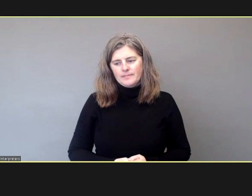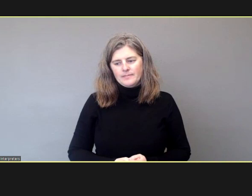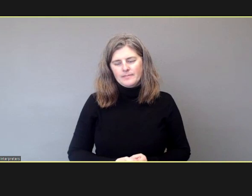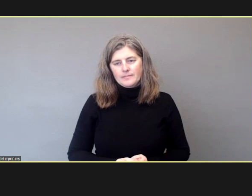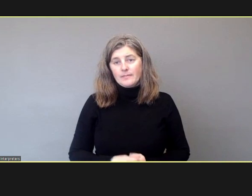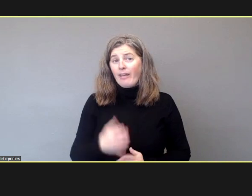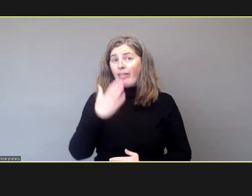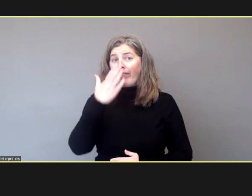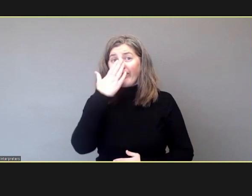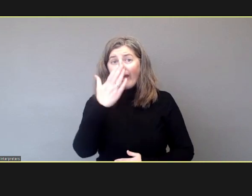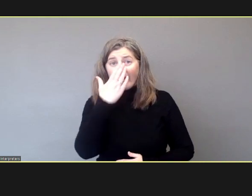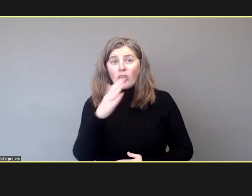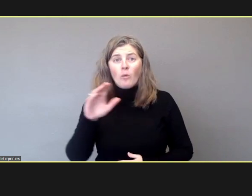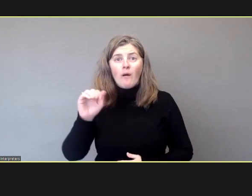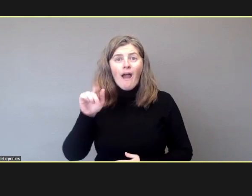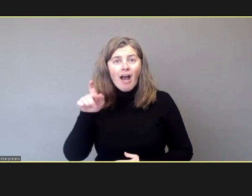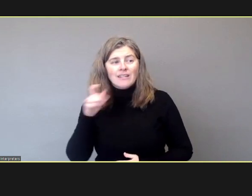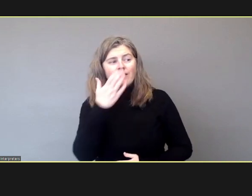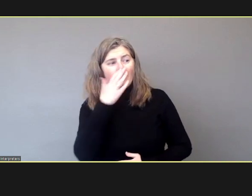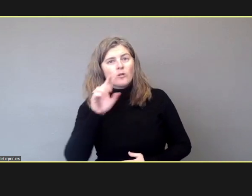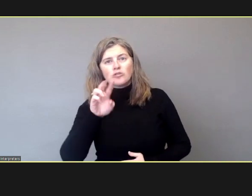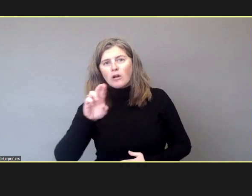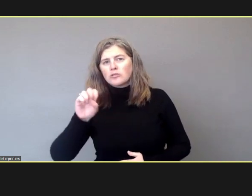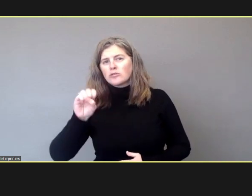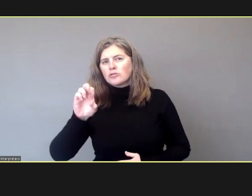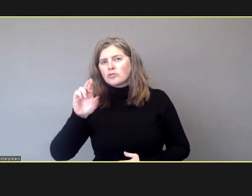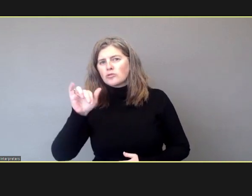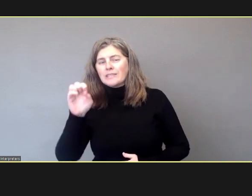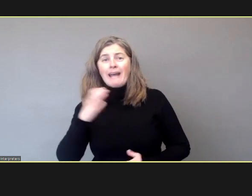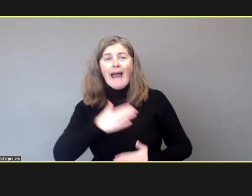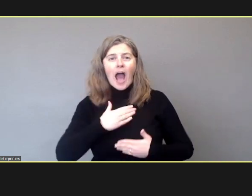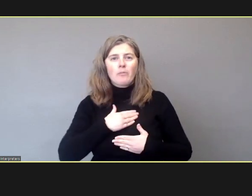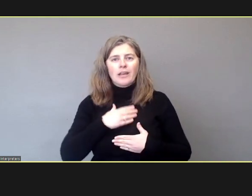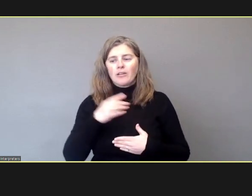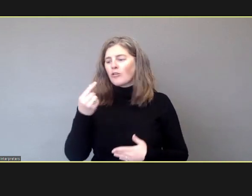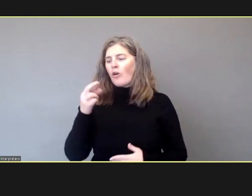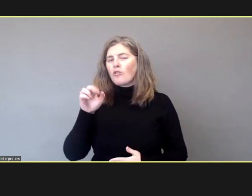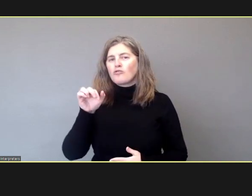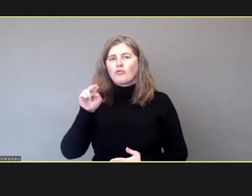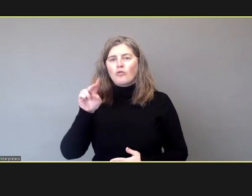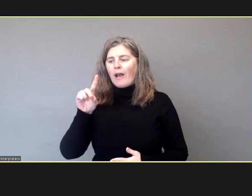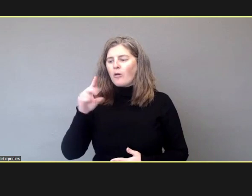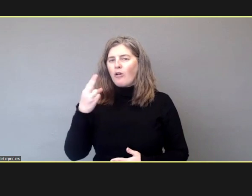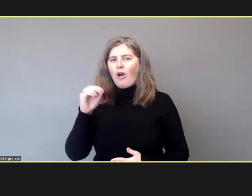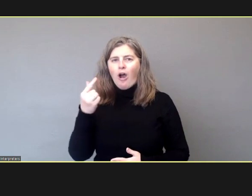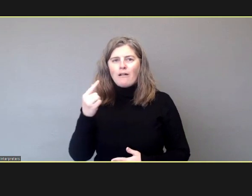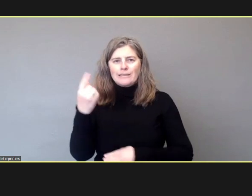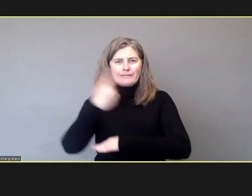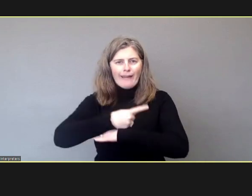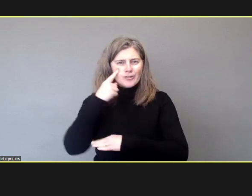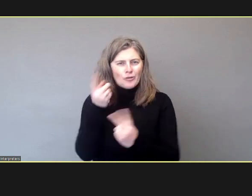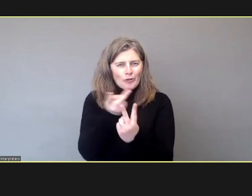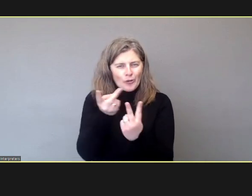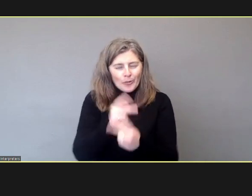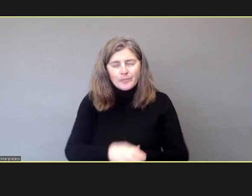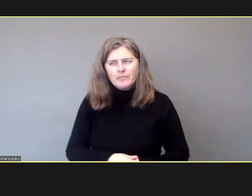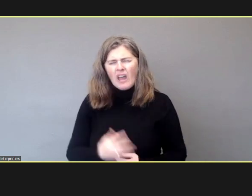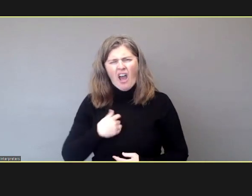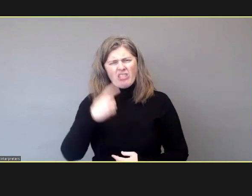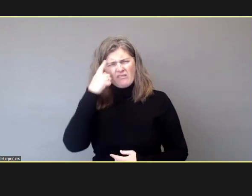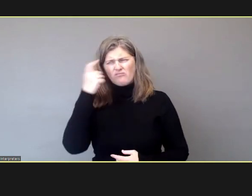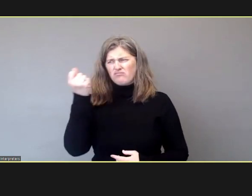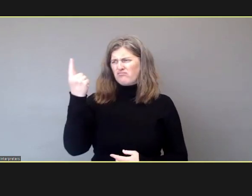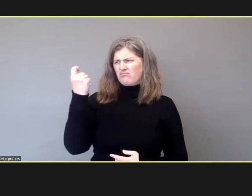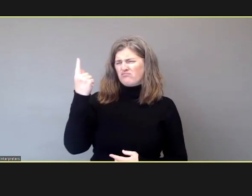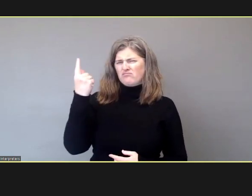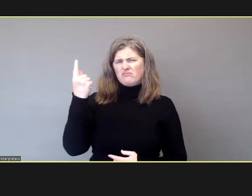Thank you, Alex. Thank you, Dr. Scrace. As always, happy Groundhog's Day to both of you. I think I understood what you said towards